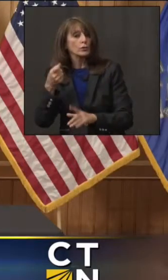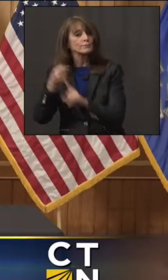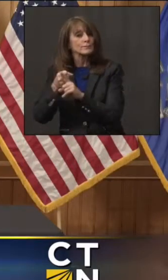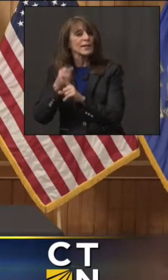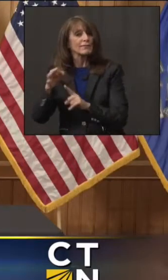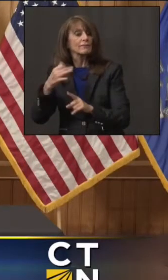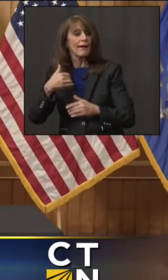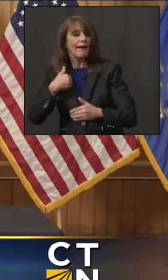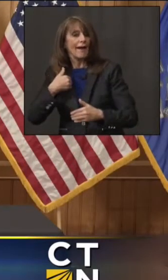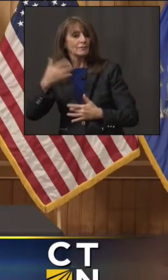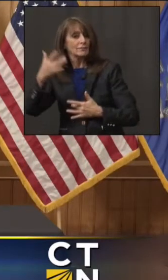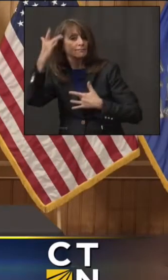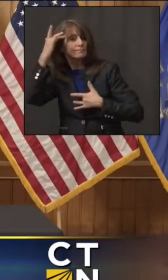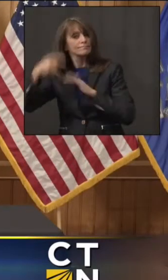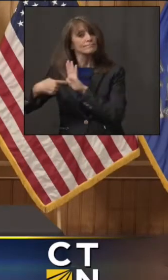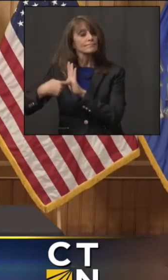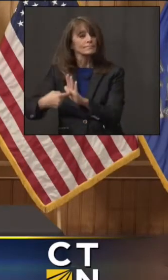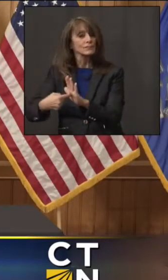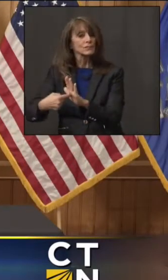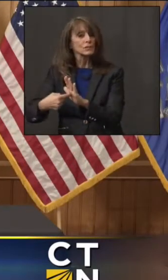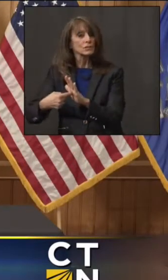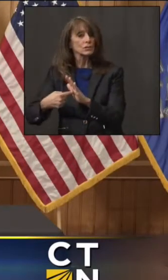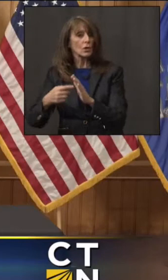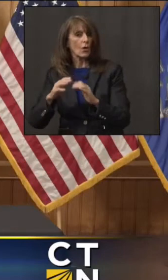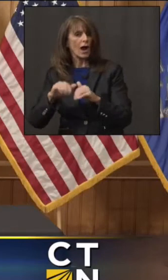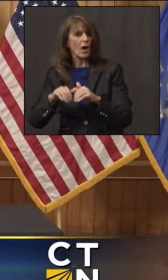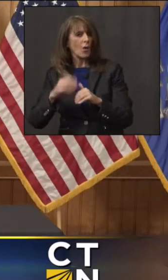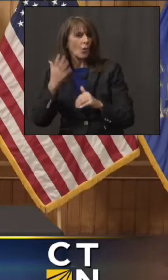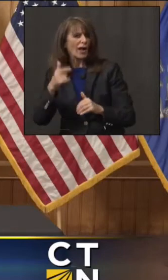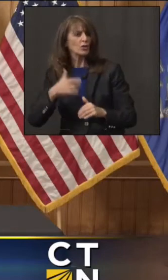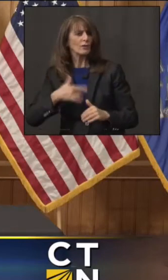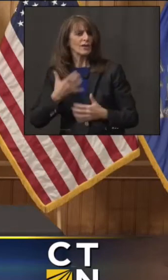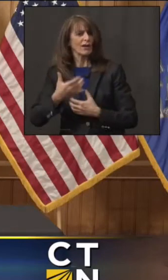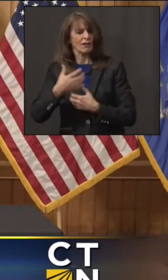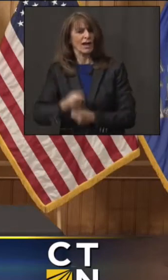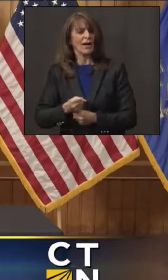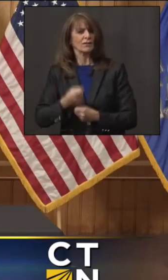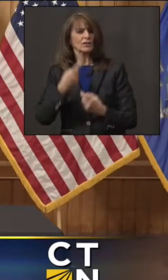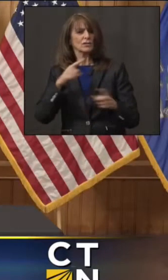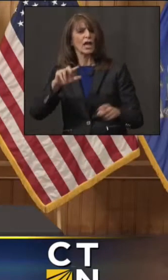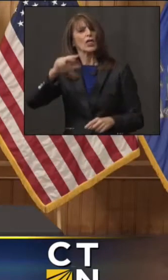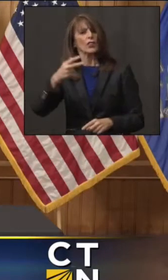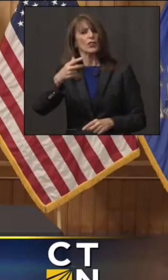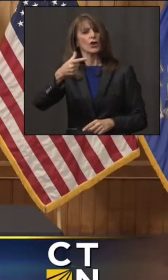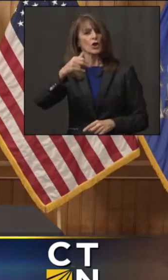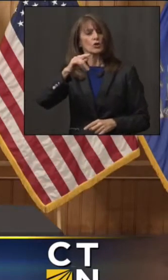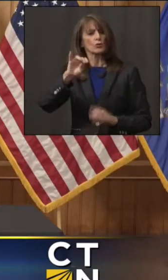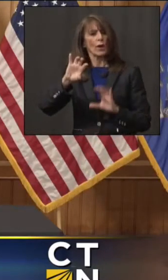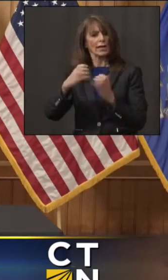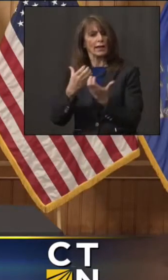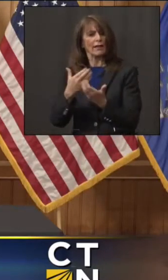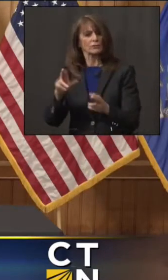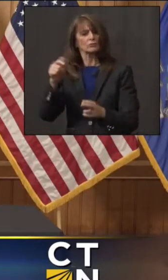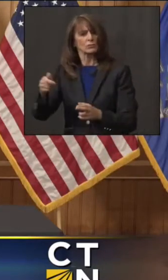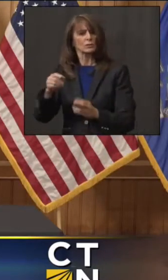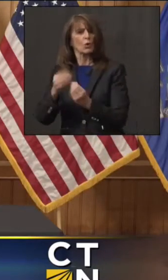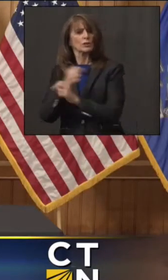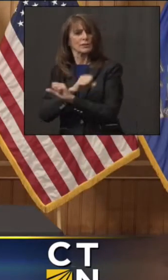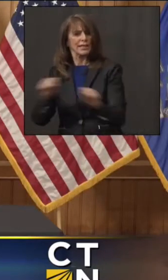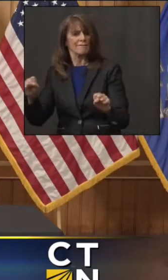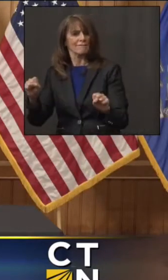to the both of you, what gives you the confidence to say that a third grade classroom is one of the safest places to